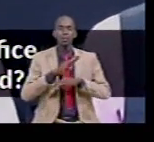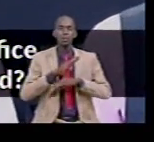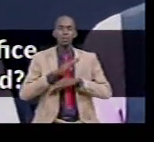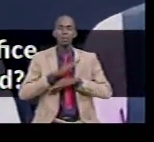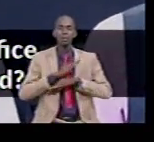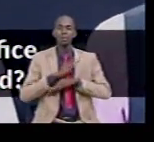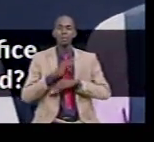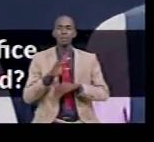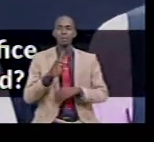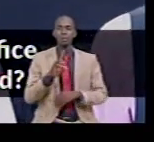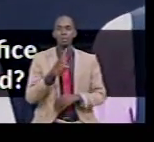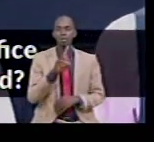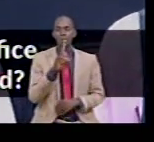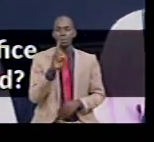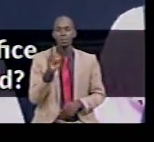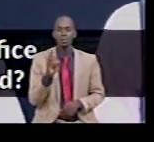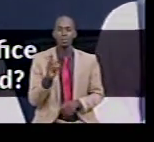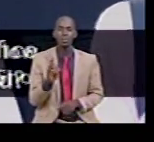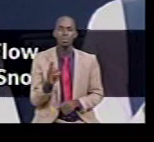satisfied.